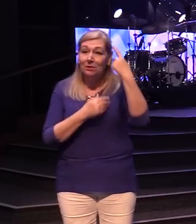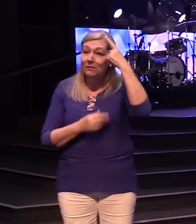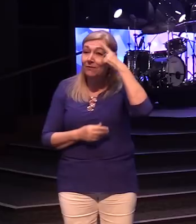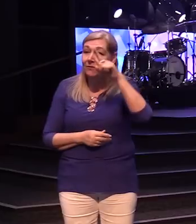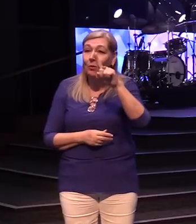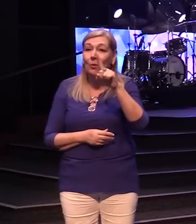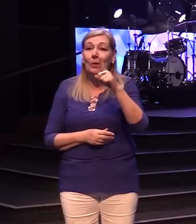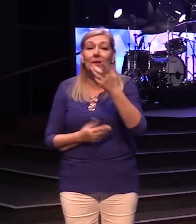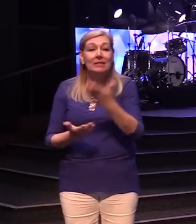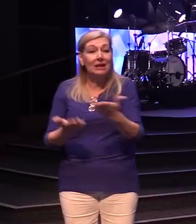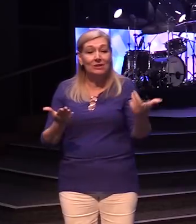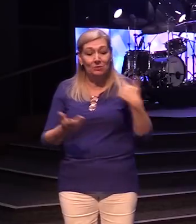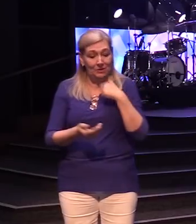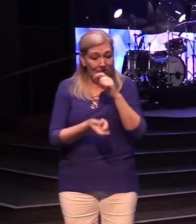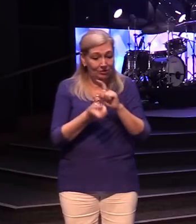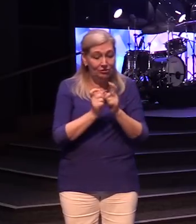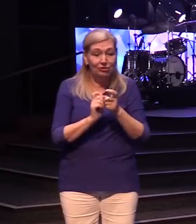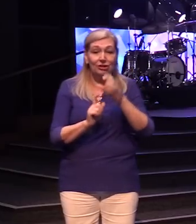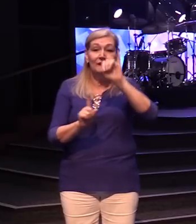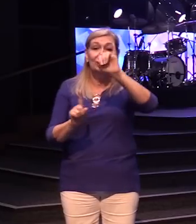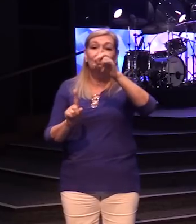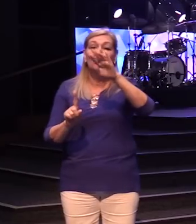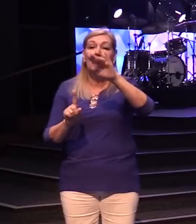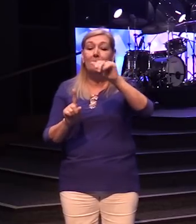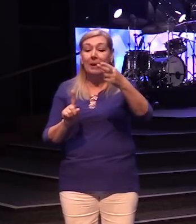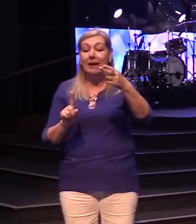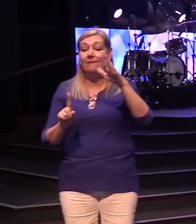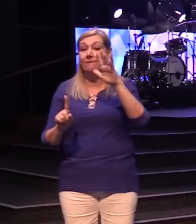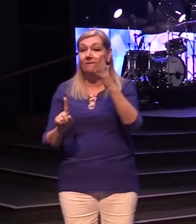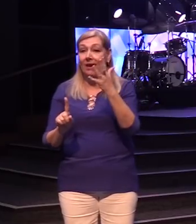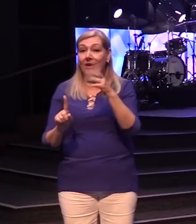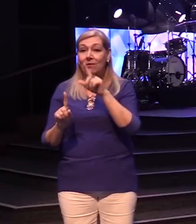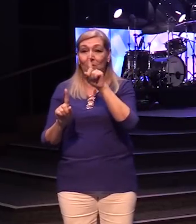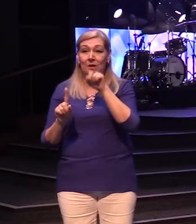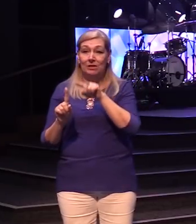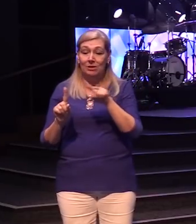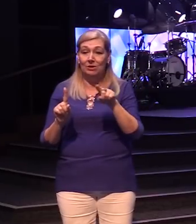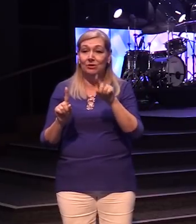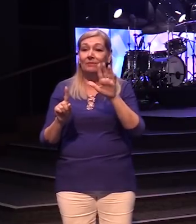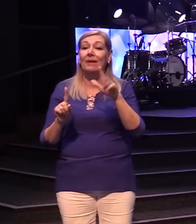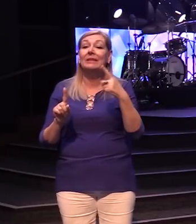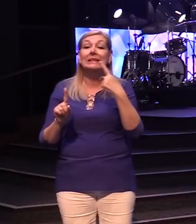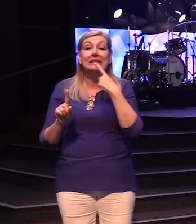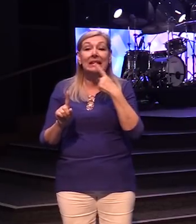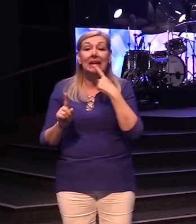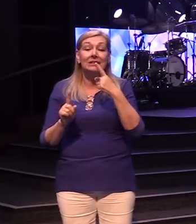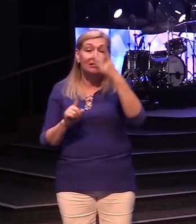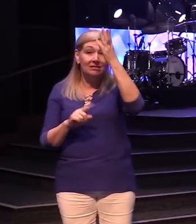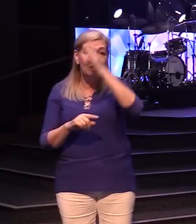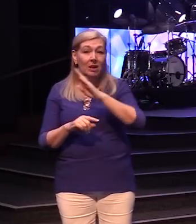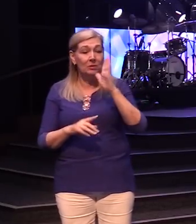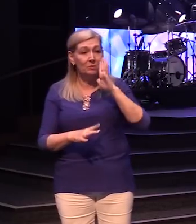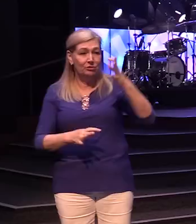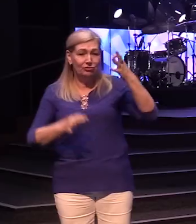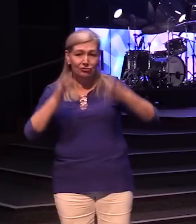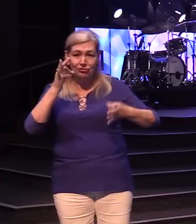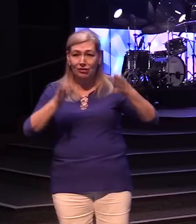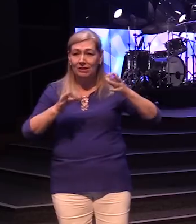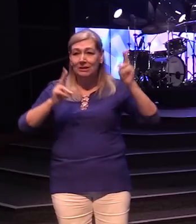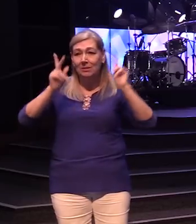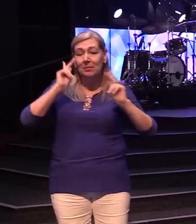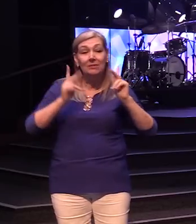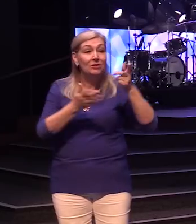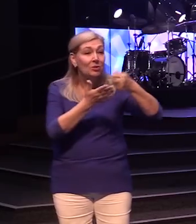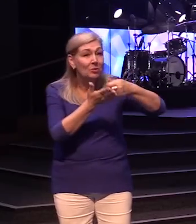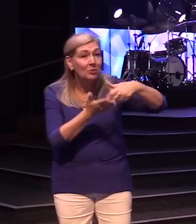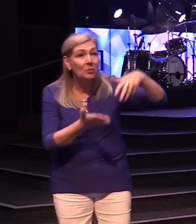5 and 25 through 31 says that God will judge nations of deception, where the rich are wicked,